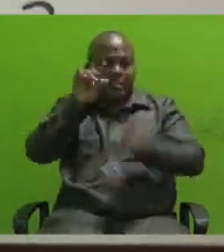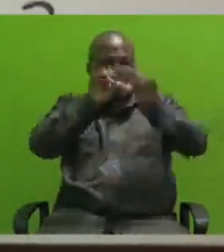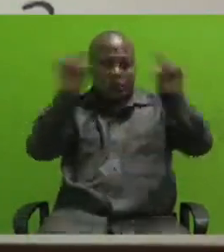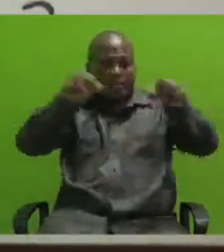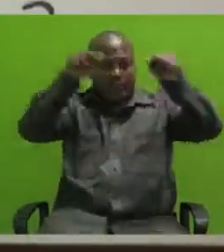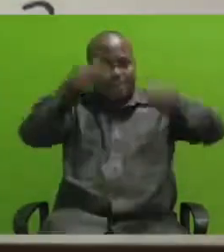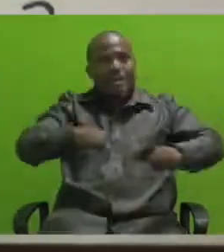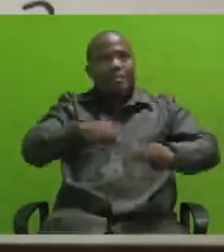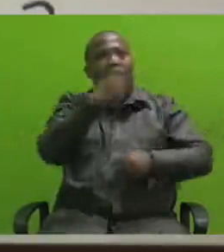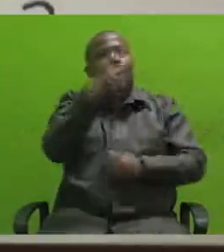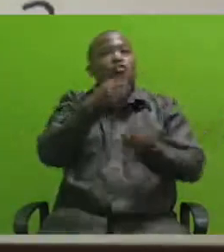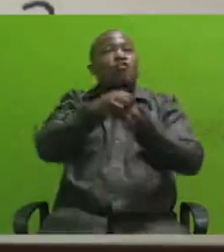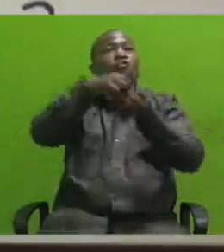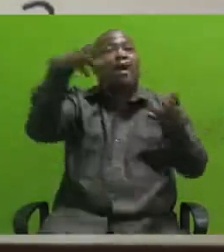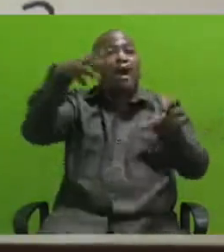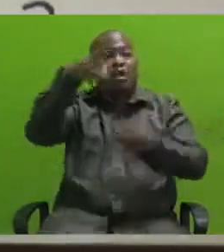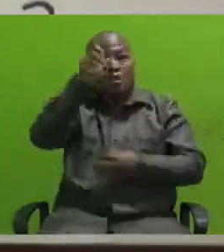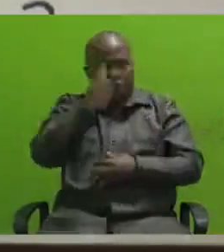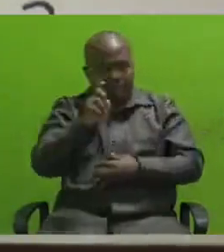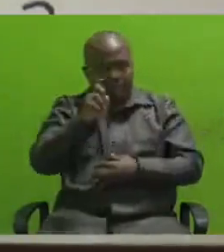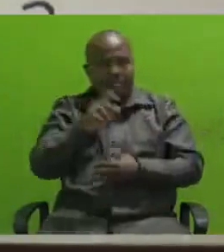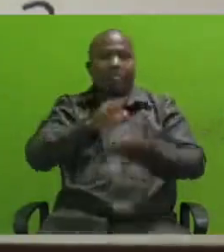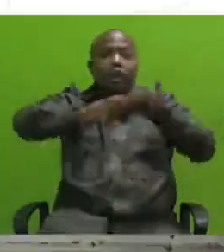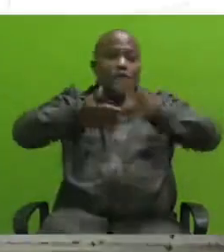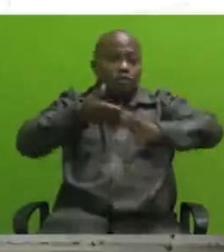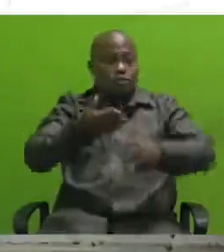solve it. Is it clear?